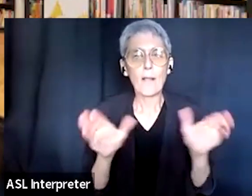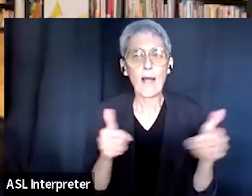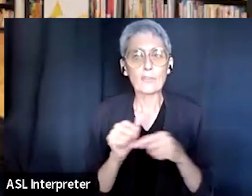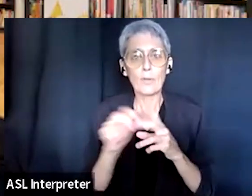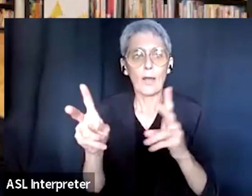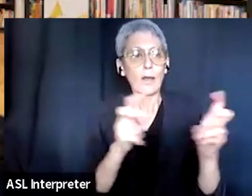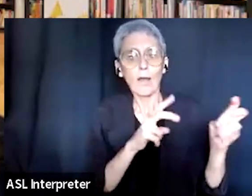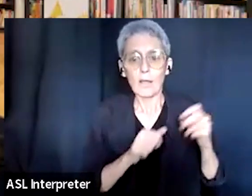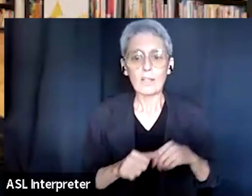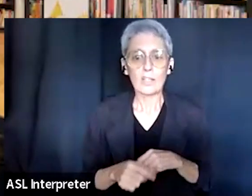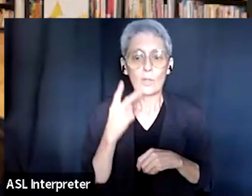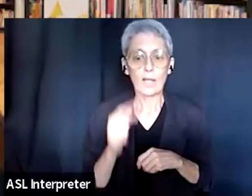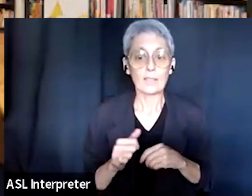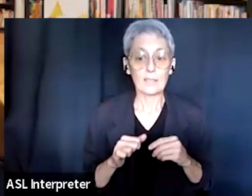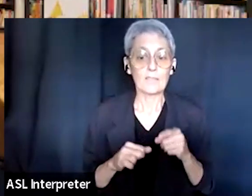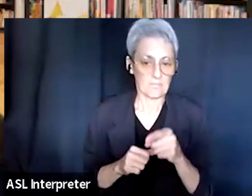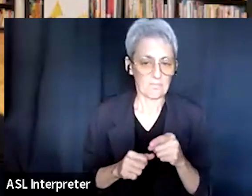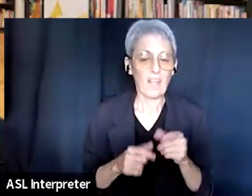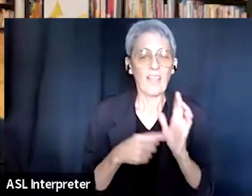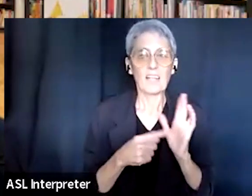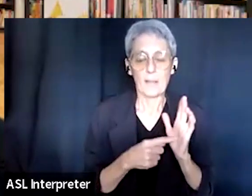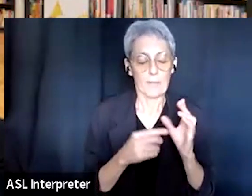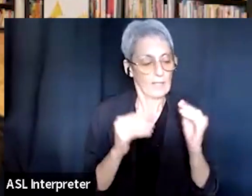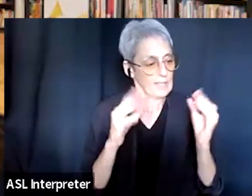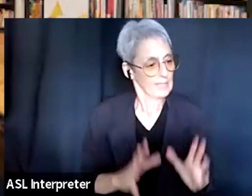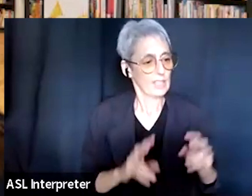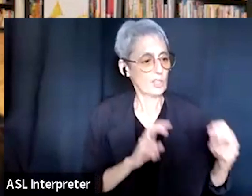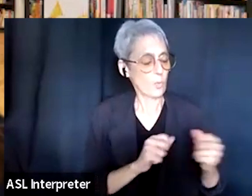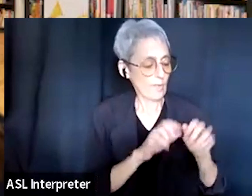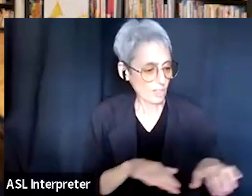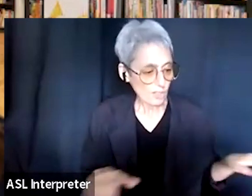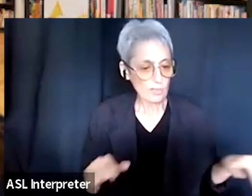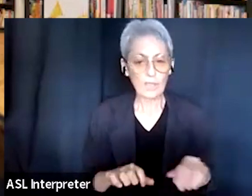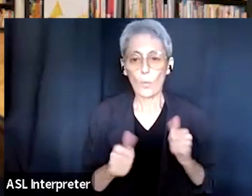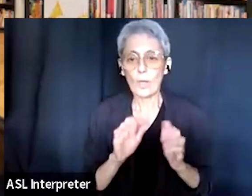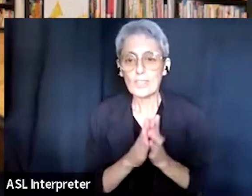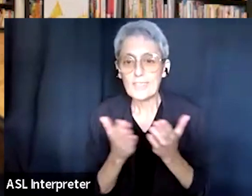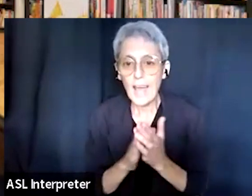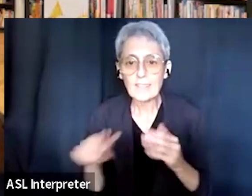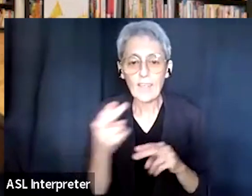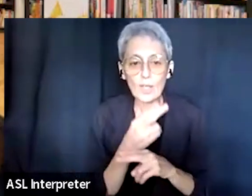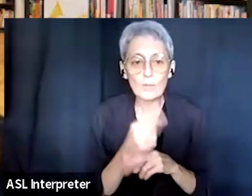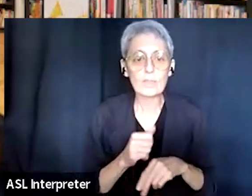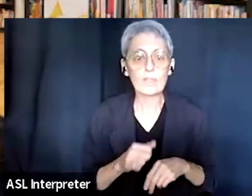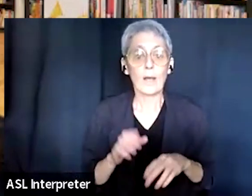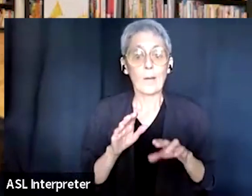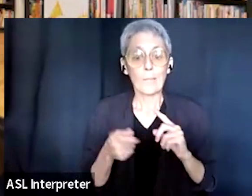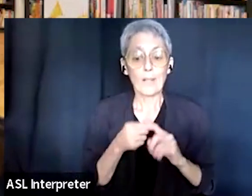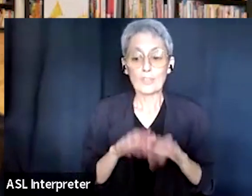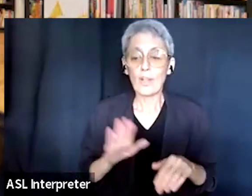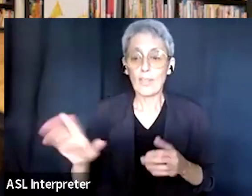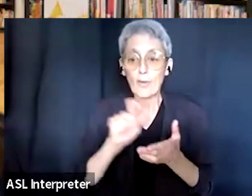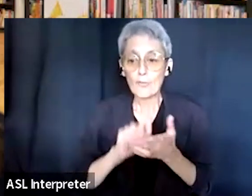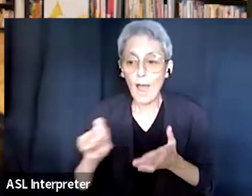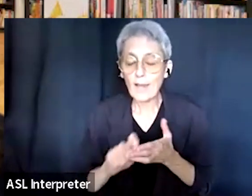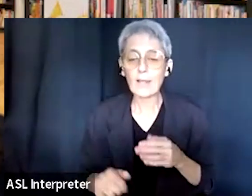of teachers interacting with children, of the kinds of text that you use, and children's own writing and snapshots of their reading,